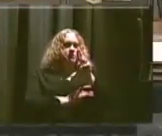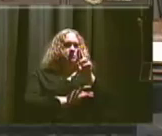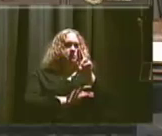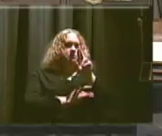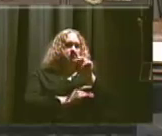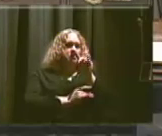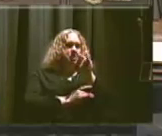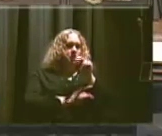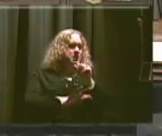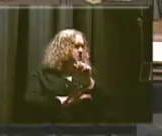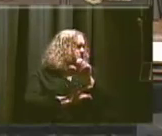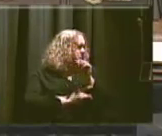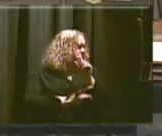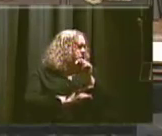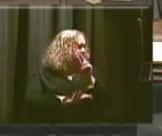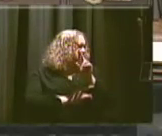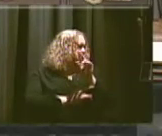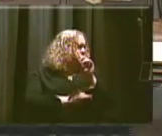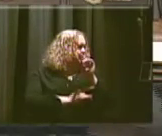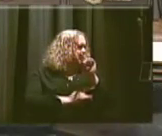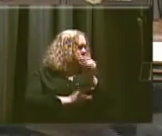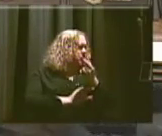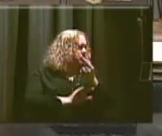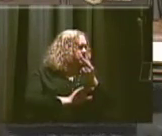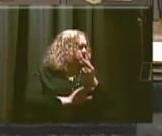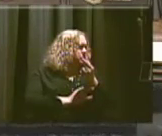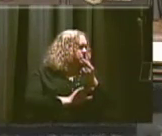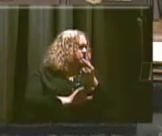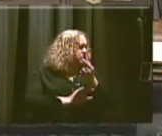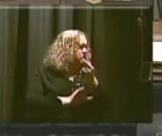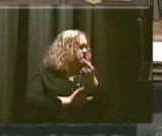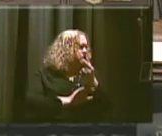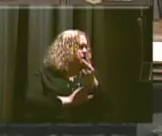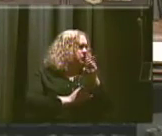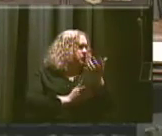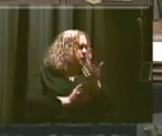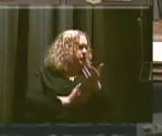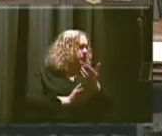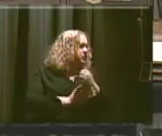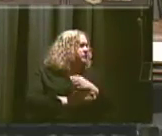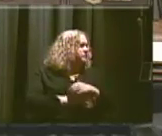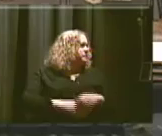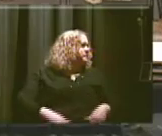Yes. Okay, come on down, and I will read to you the